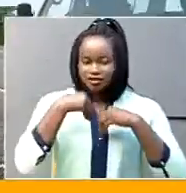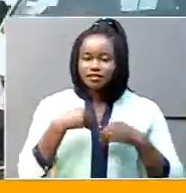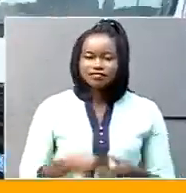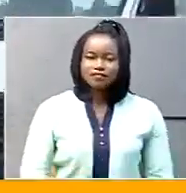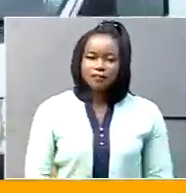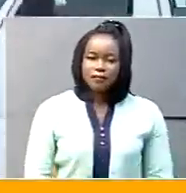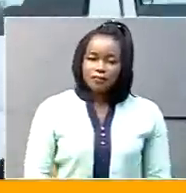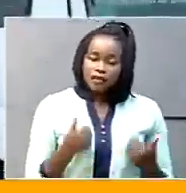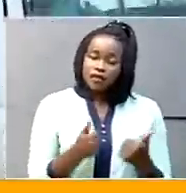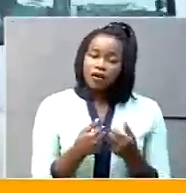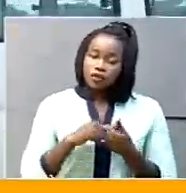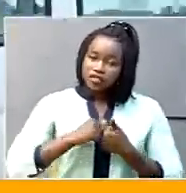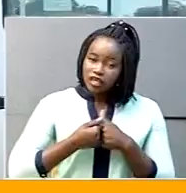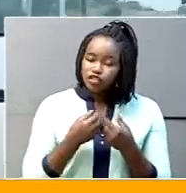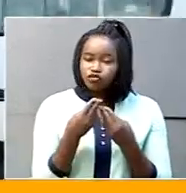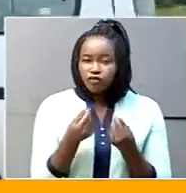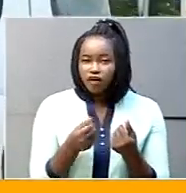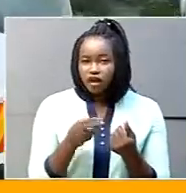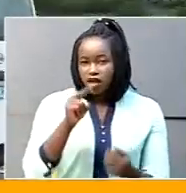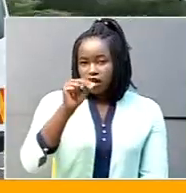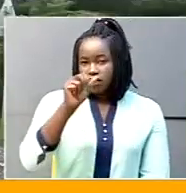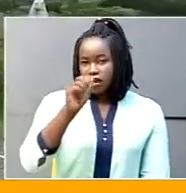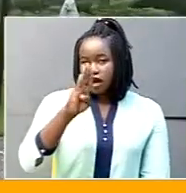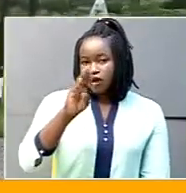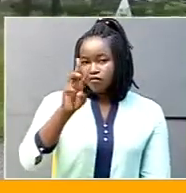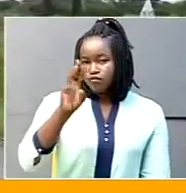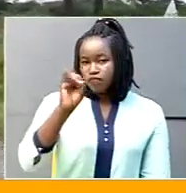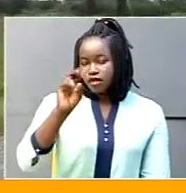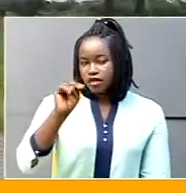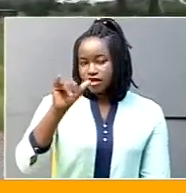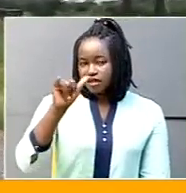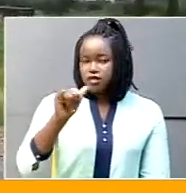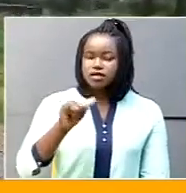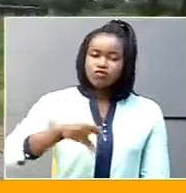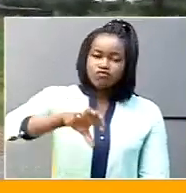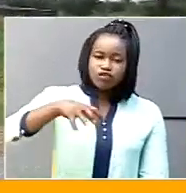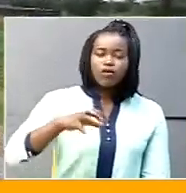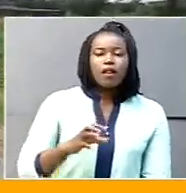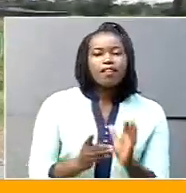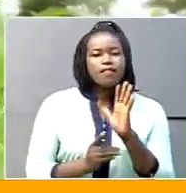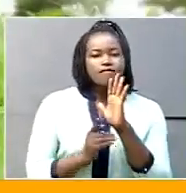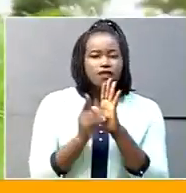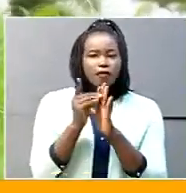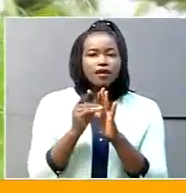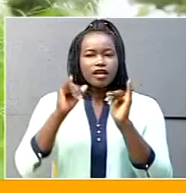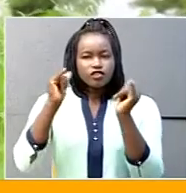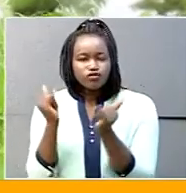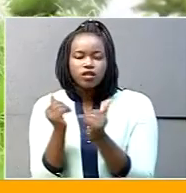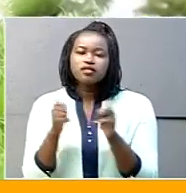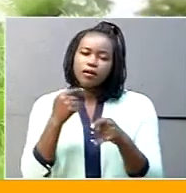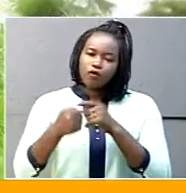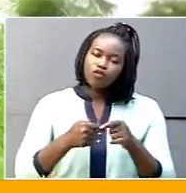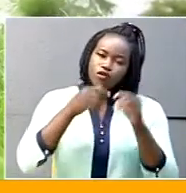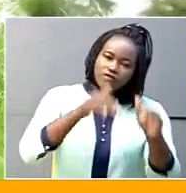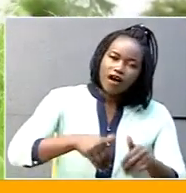To address this challenge, Nabuin Zonal Agriculture Research and Development Institute is introducing growing of grass